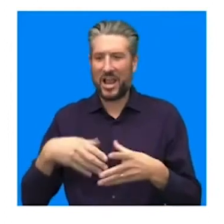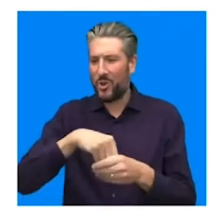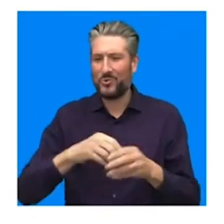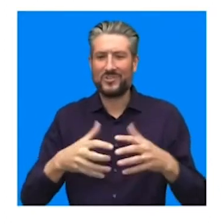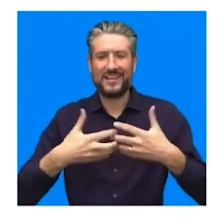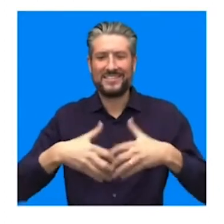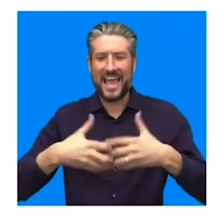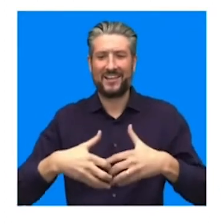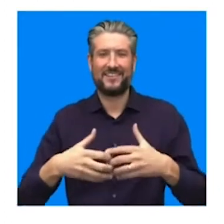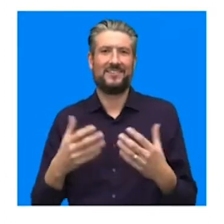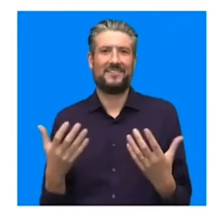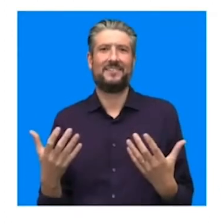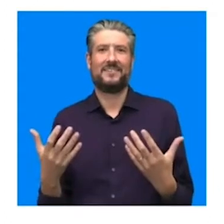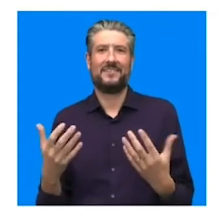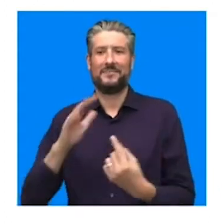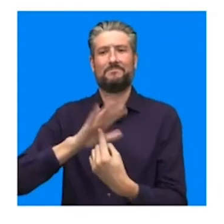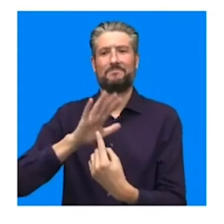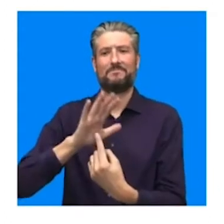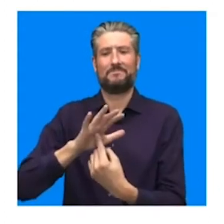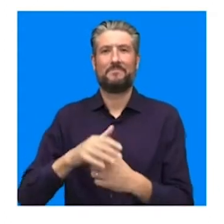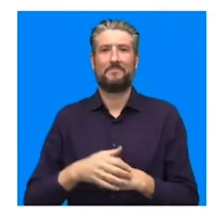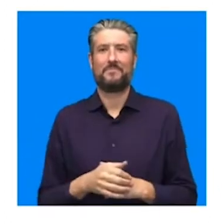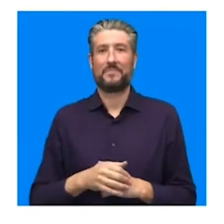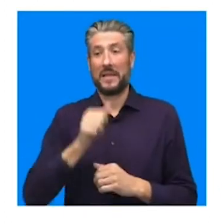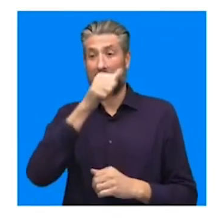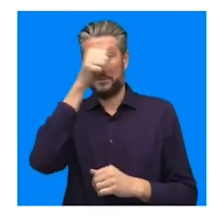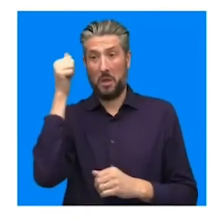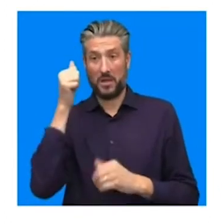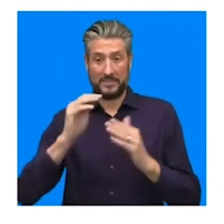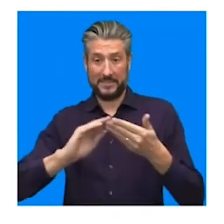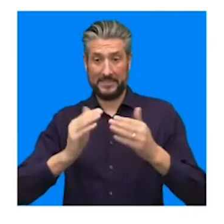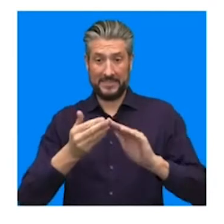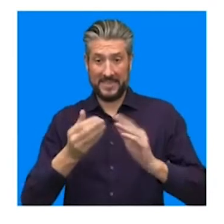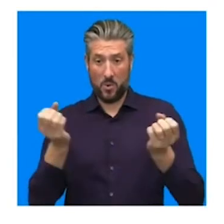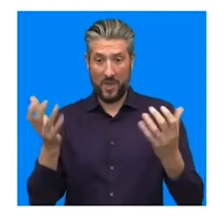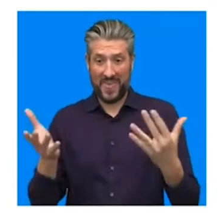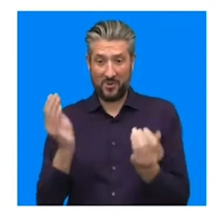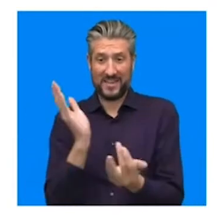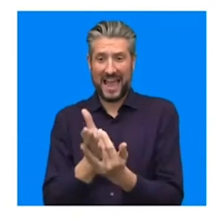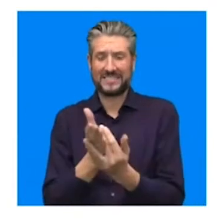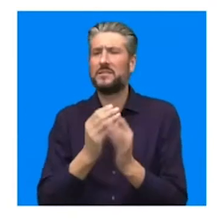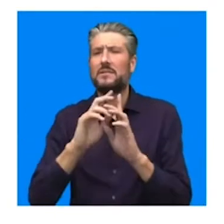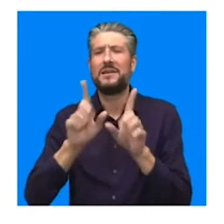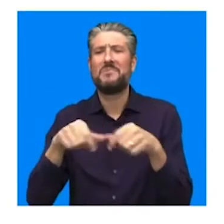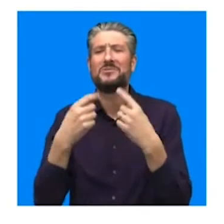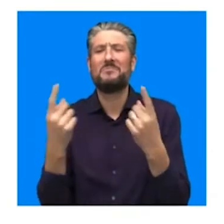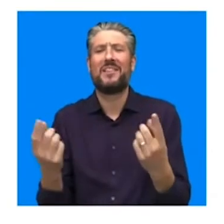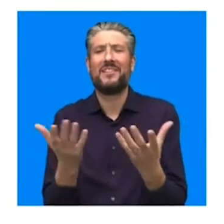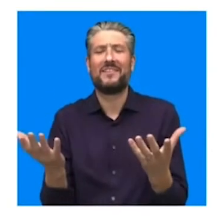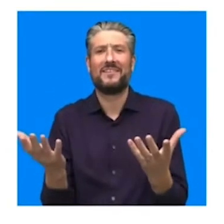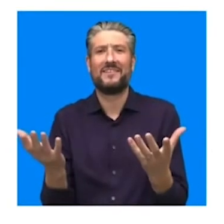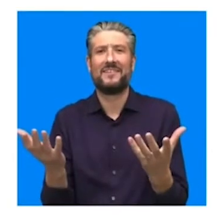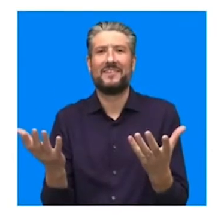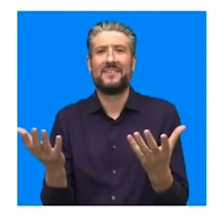Calise, you can't have a smart city if it's not accessible. And Commissioner Calise also says,